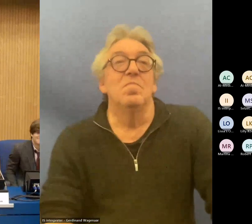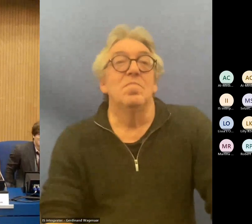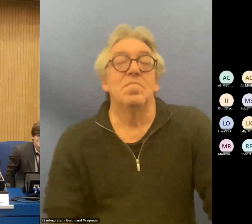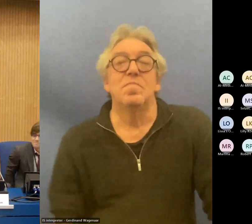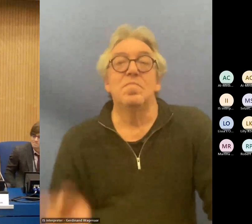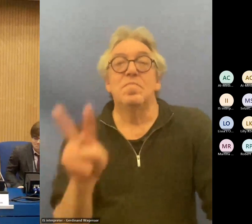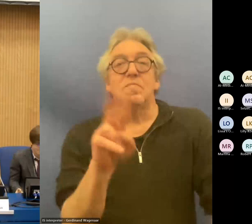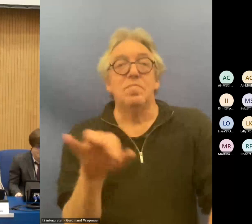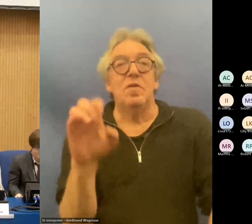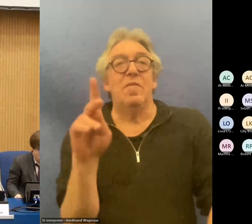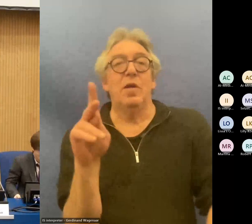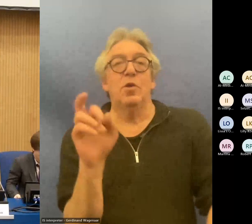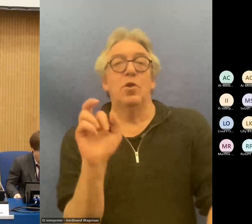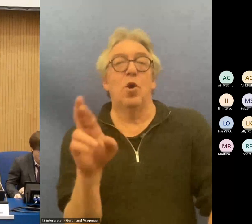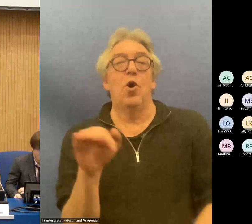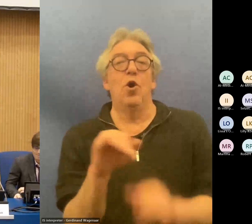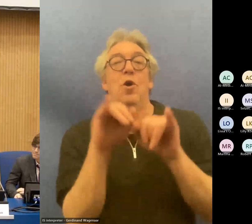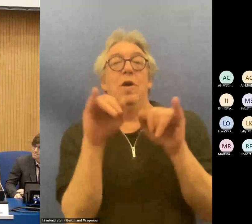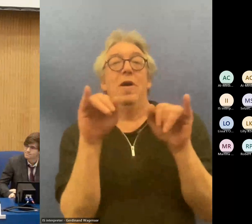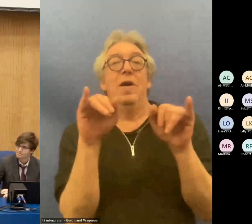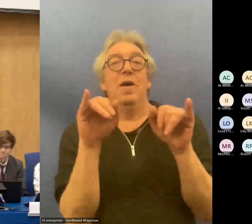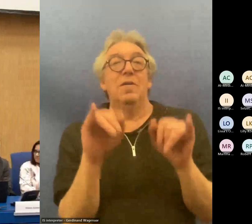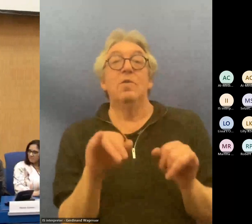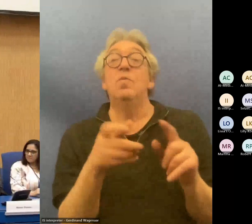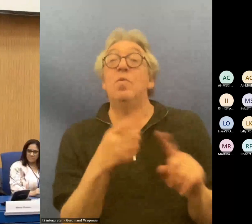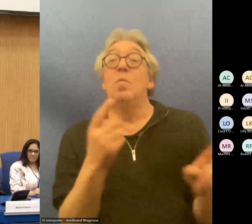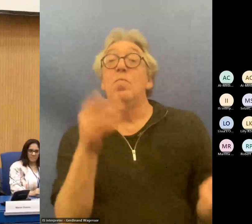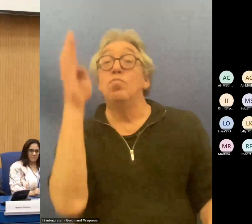Victor Institute, Yo Clemente from Brazil.